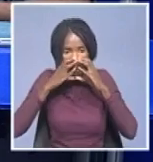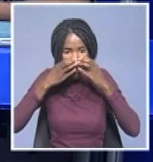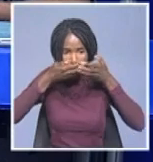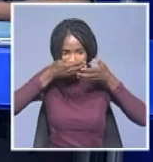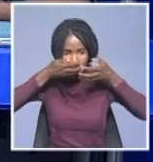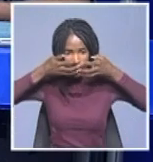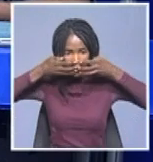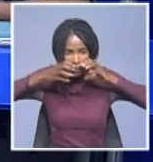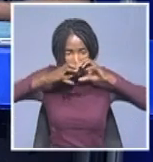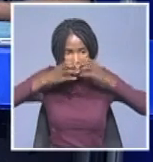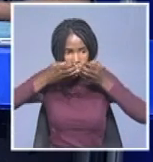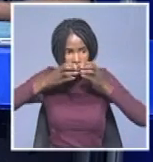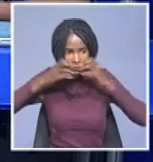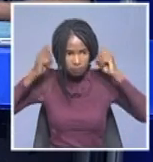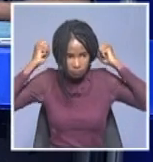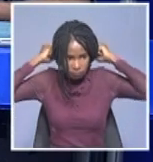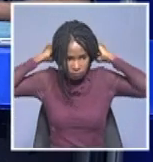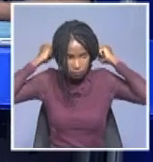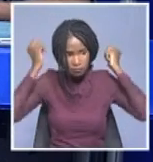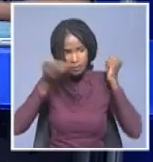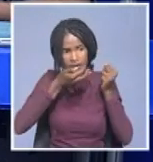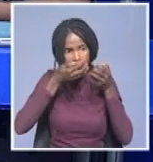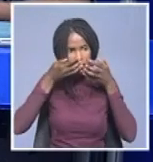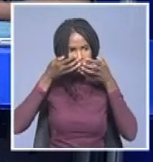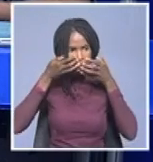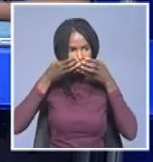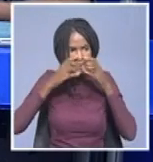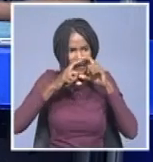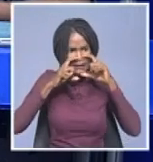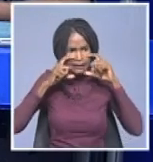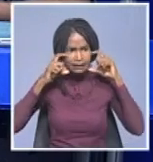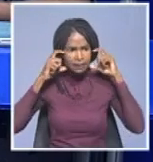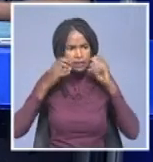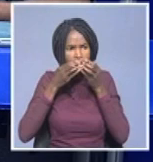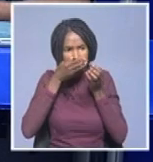do have a case of coronavirus, apparently the ministry will not be able